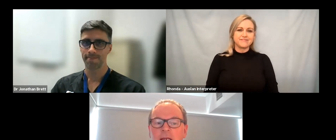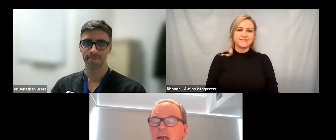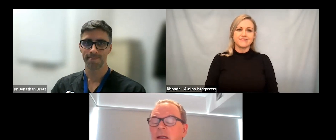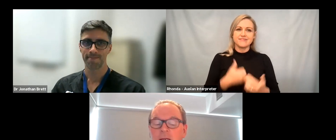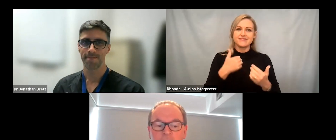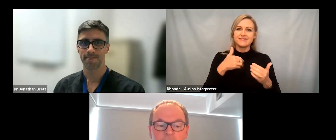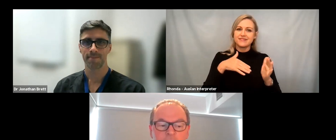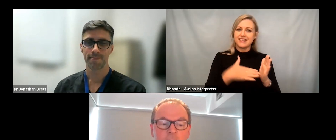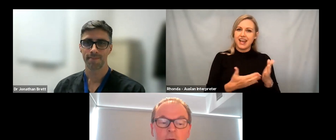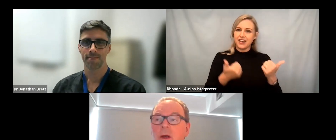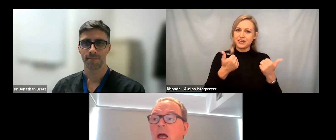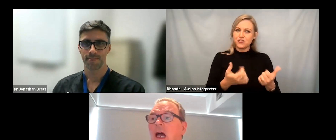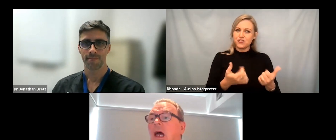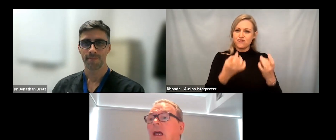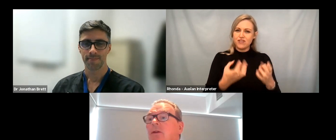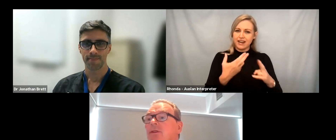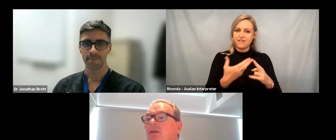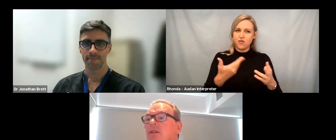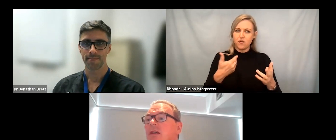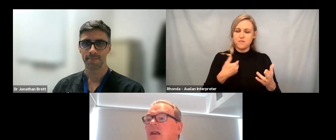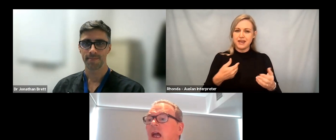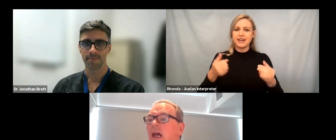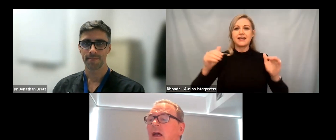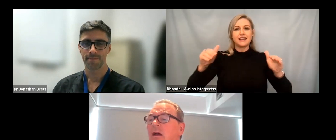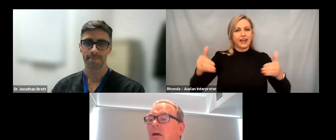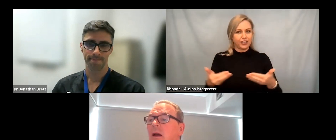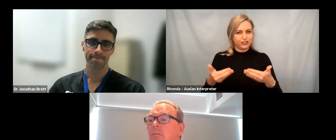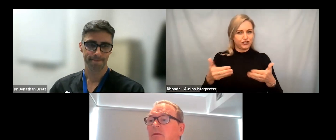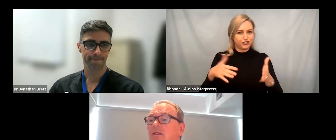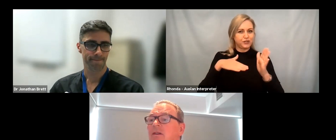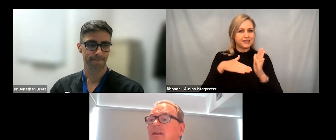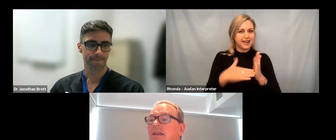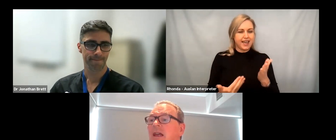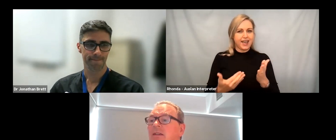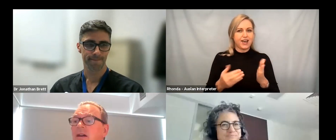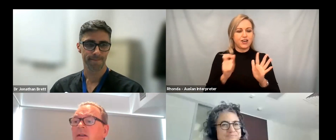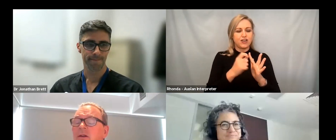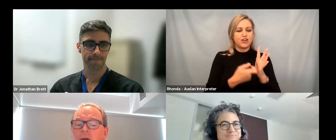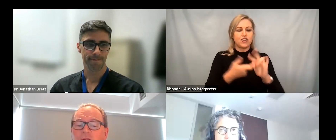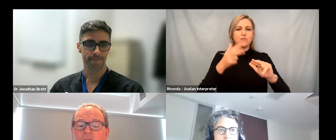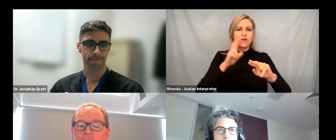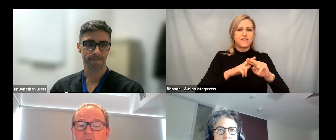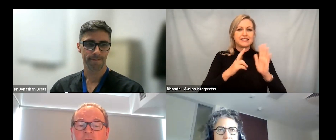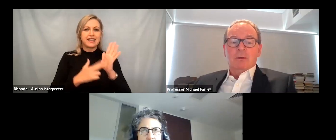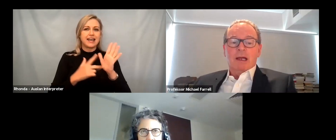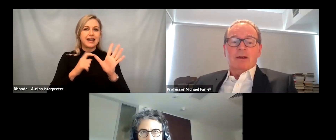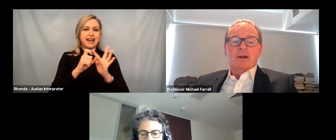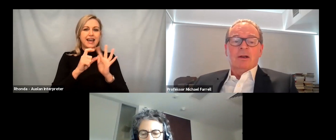for me into introducing Professor Nadine Ezard,